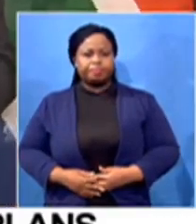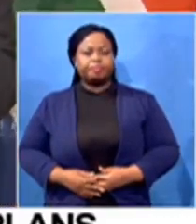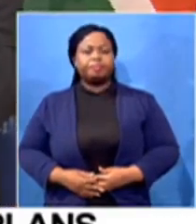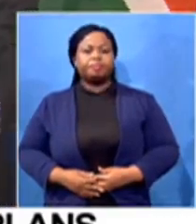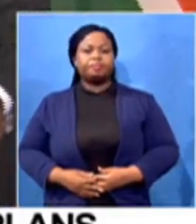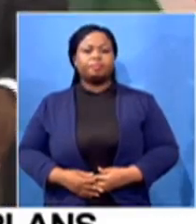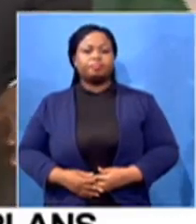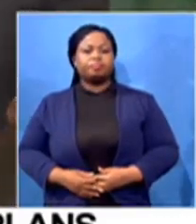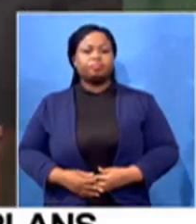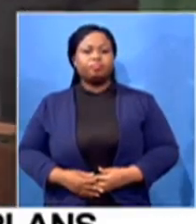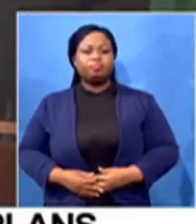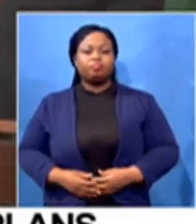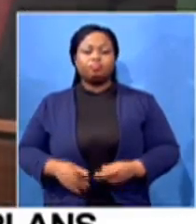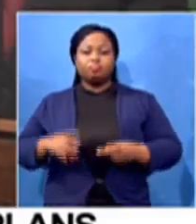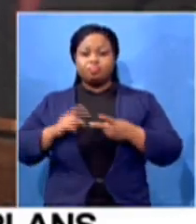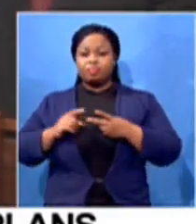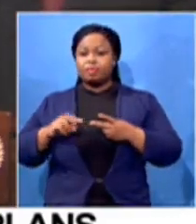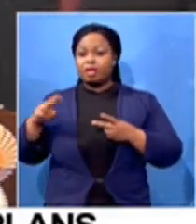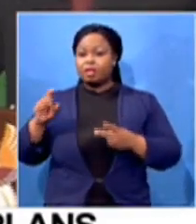On the question about